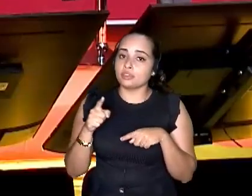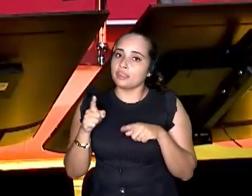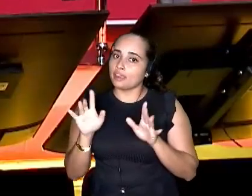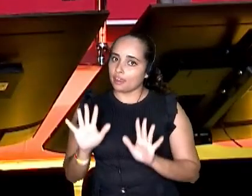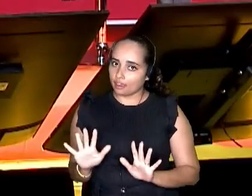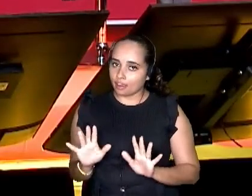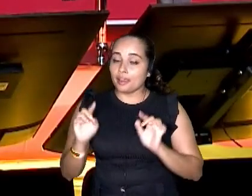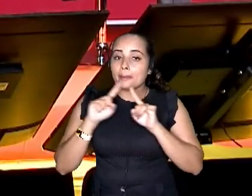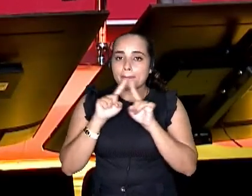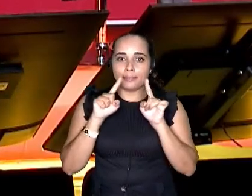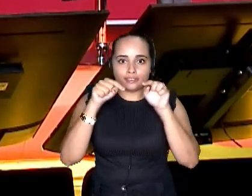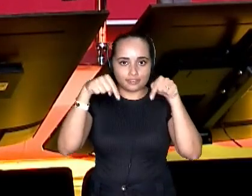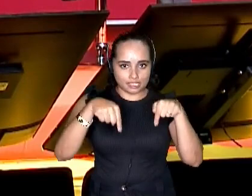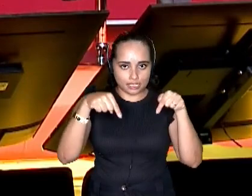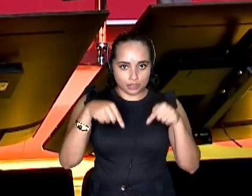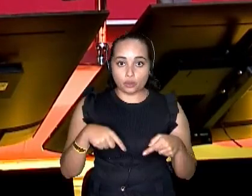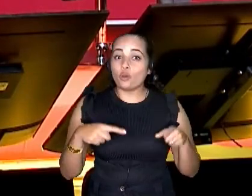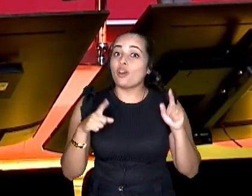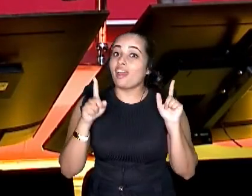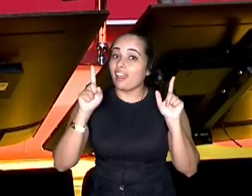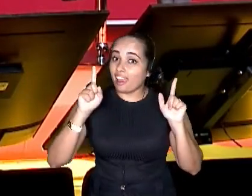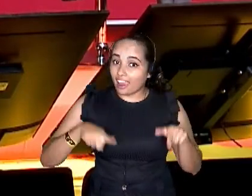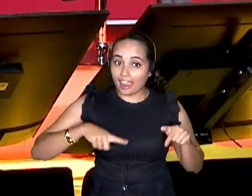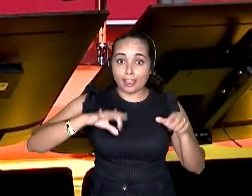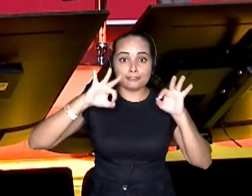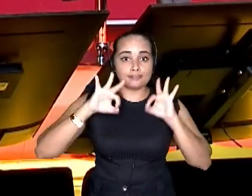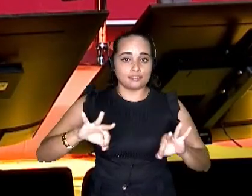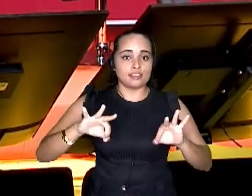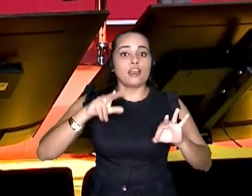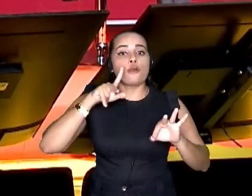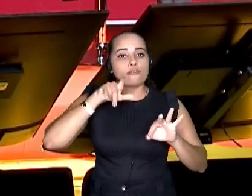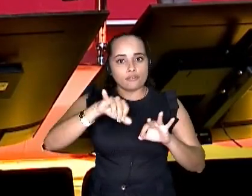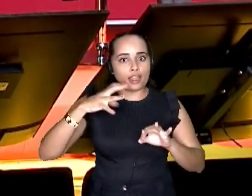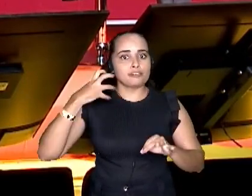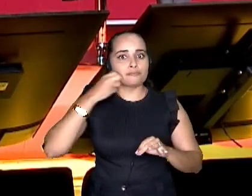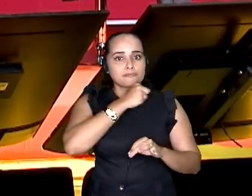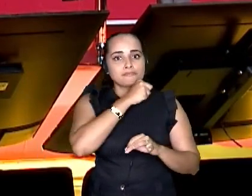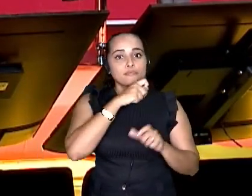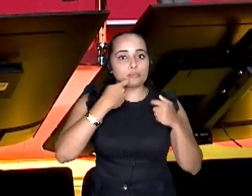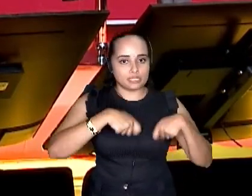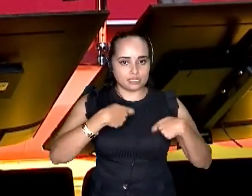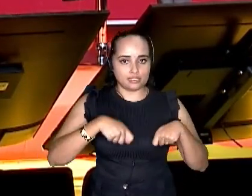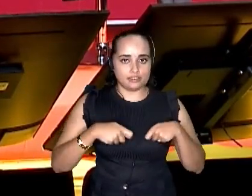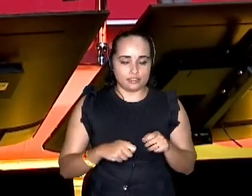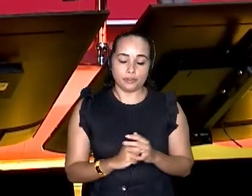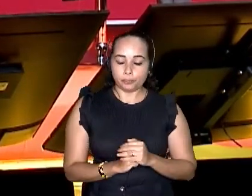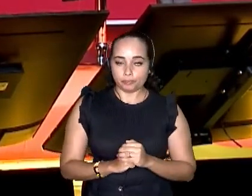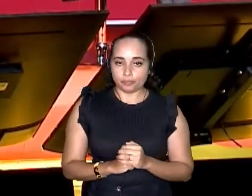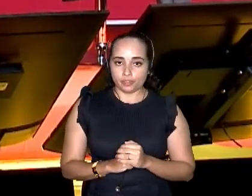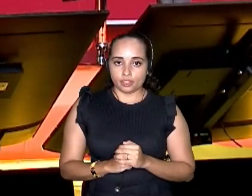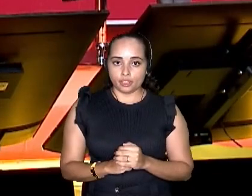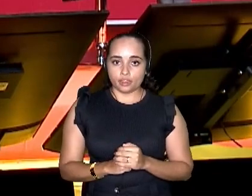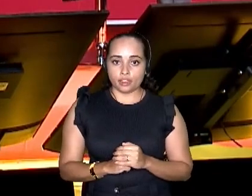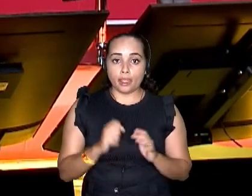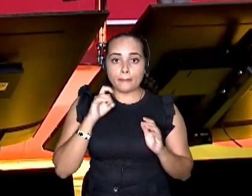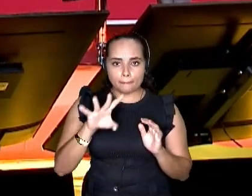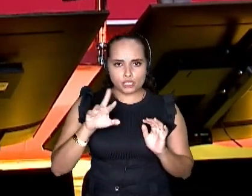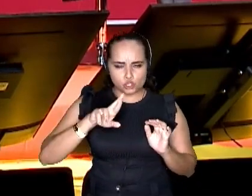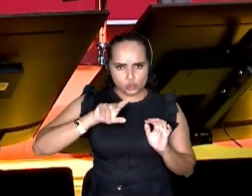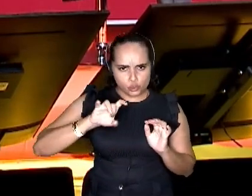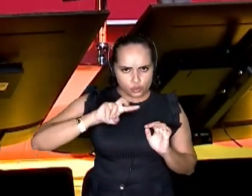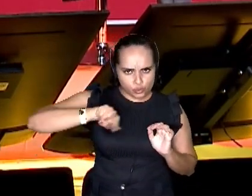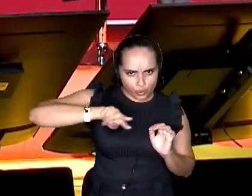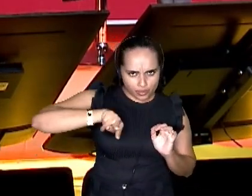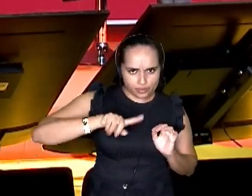be a complete adoption, but this is not it. This is just adhering to the principles, so OECD